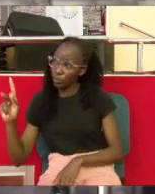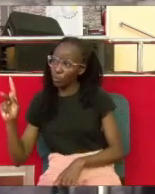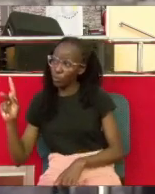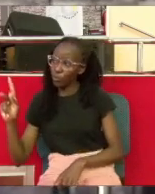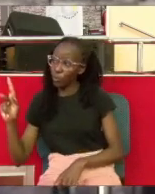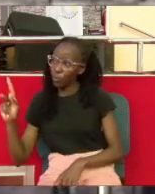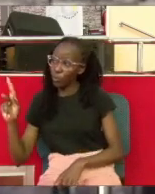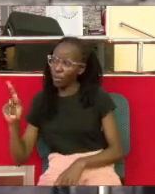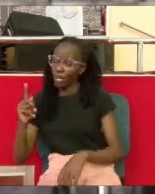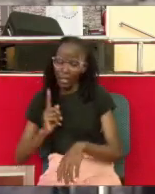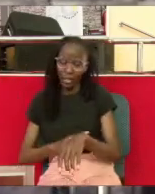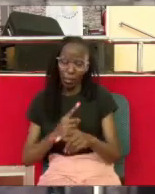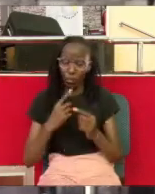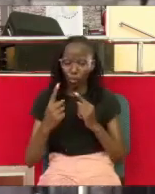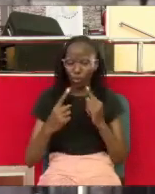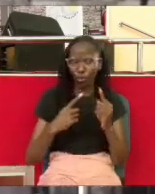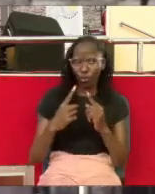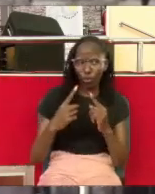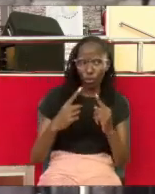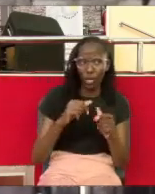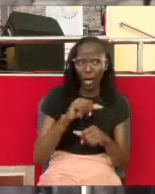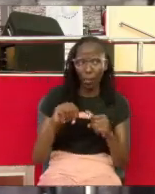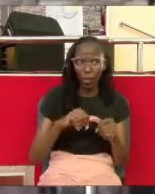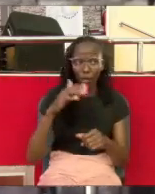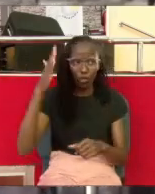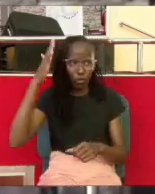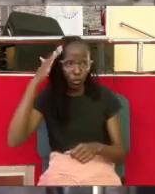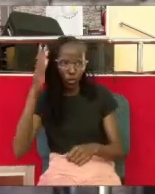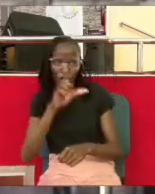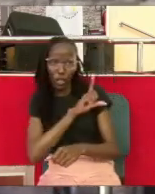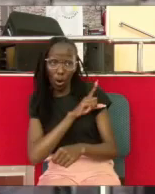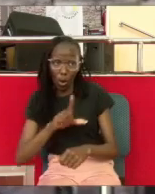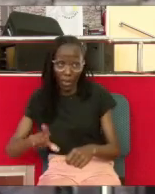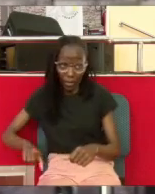When we speak of acknowledging God's lordship,